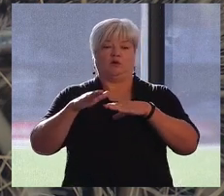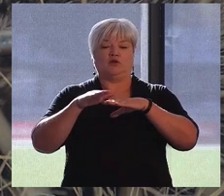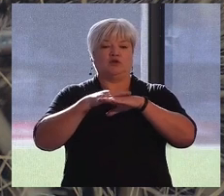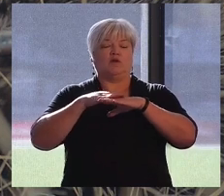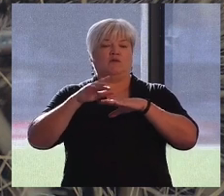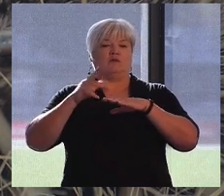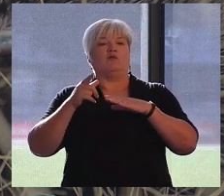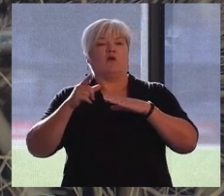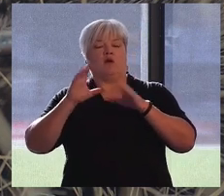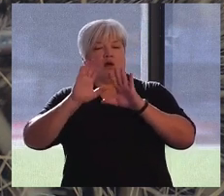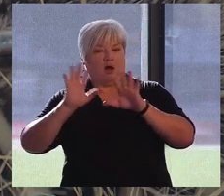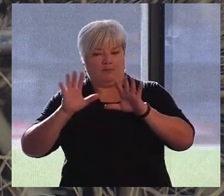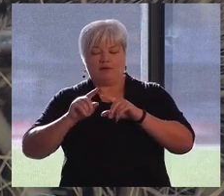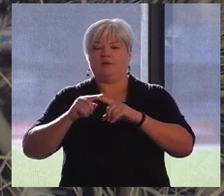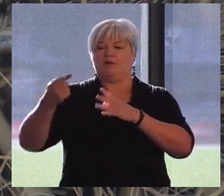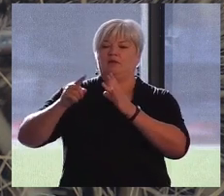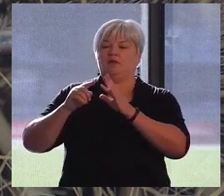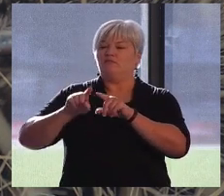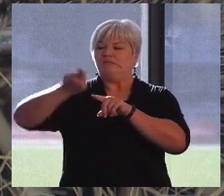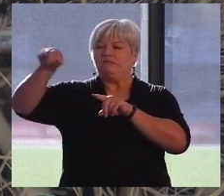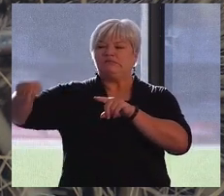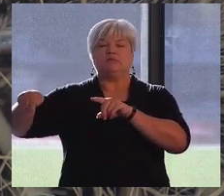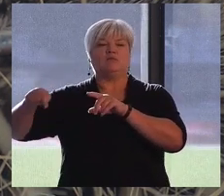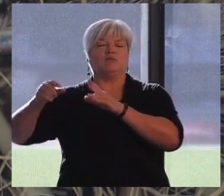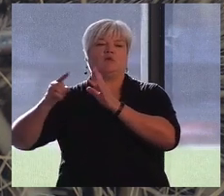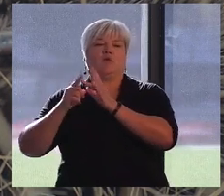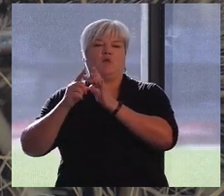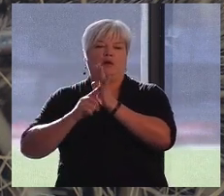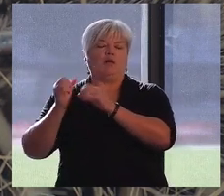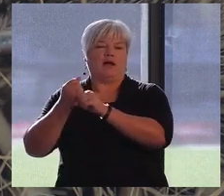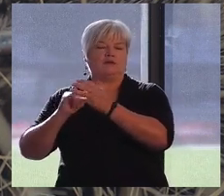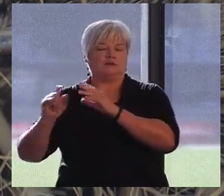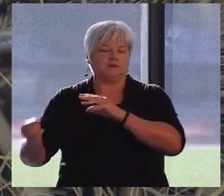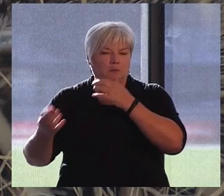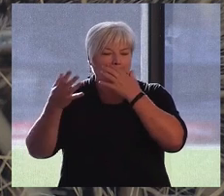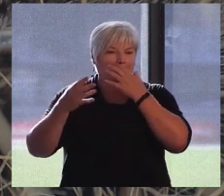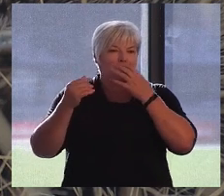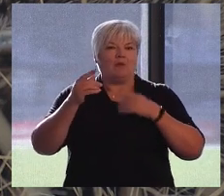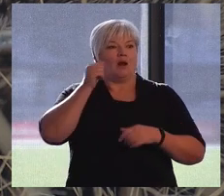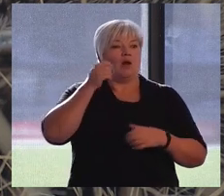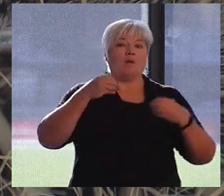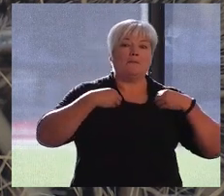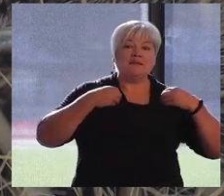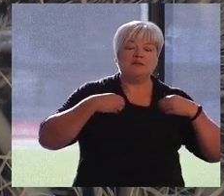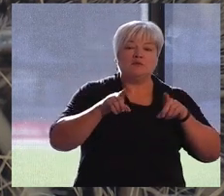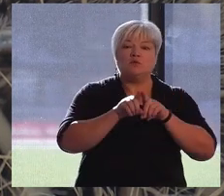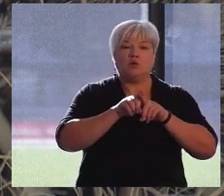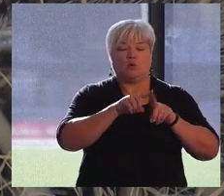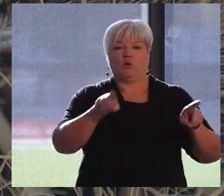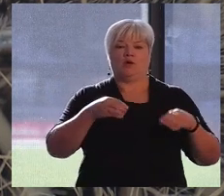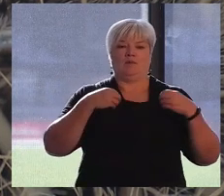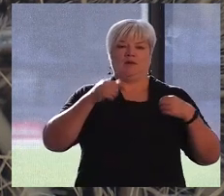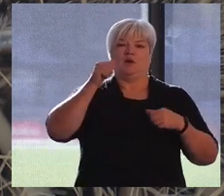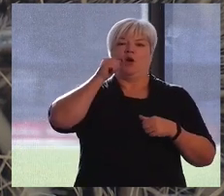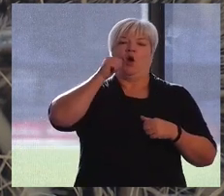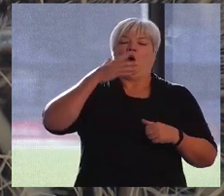and the business sector, because the business sector realises, and I know there are many people here today from business, but business realises that we need a stable